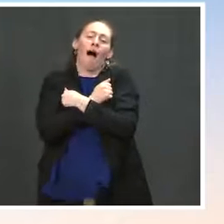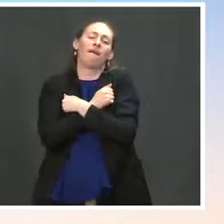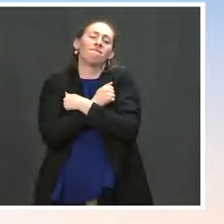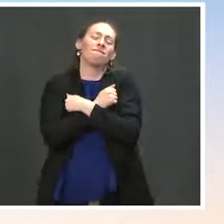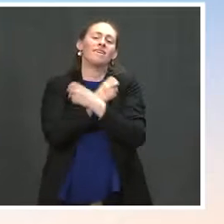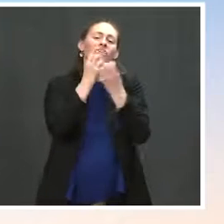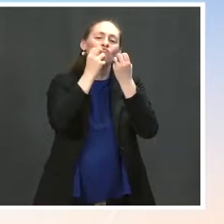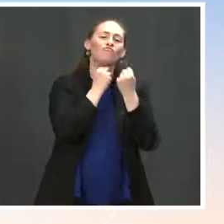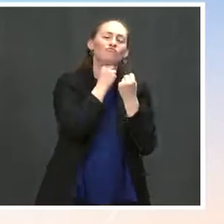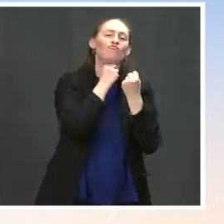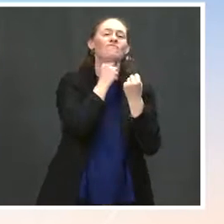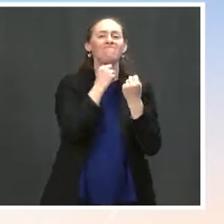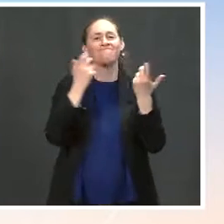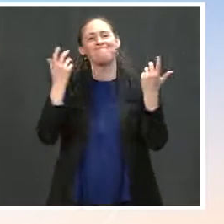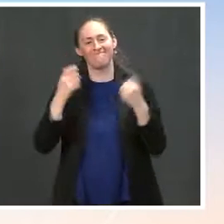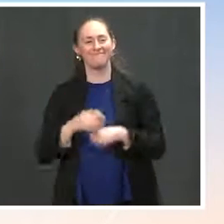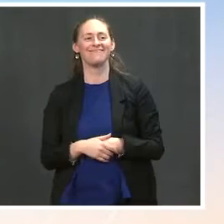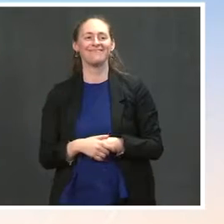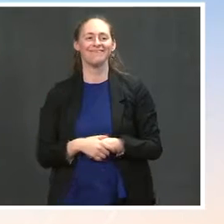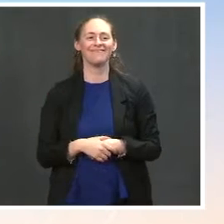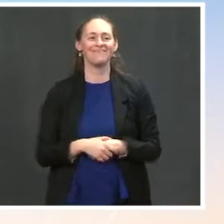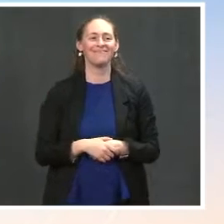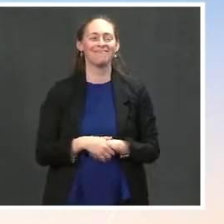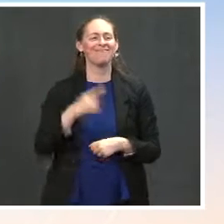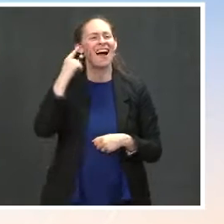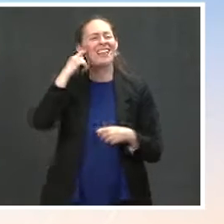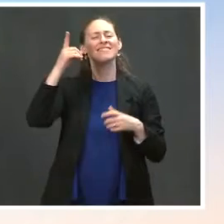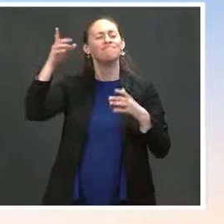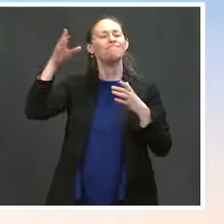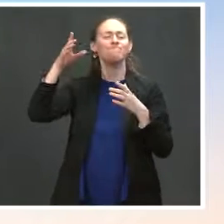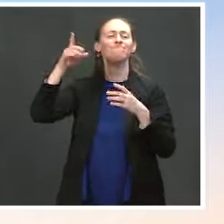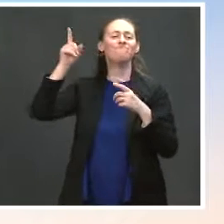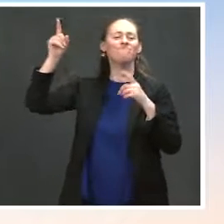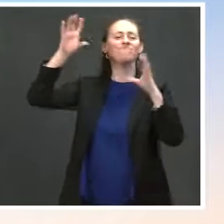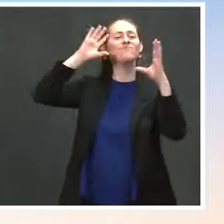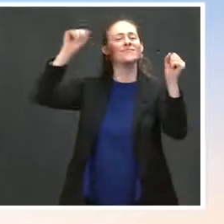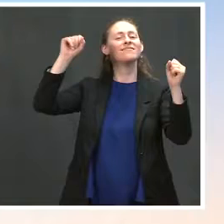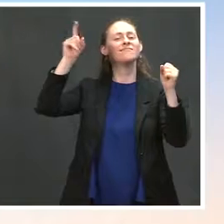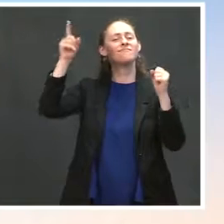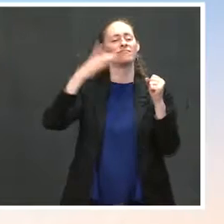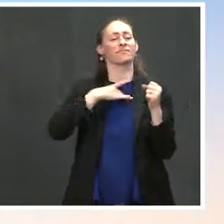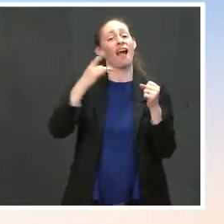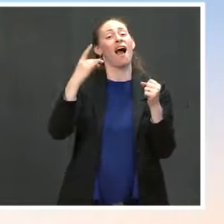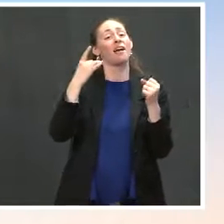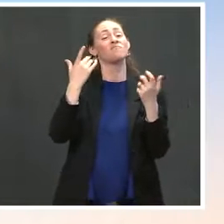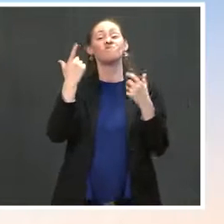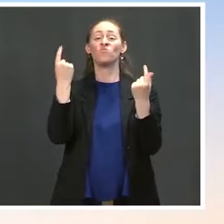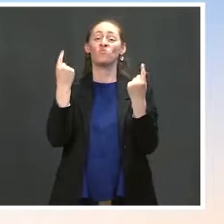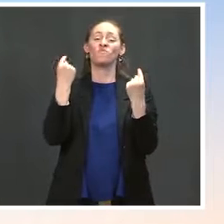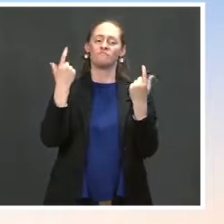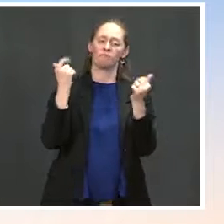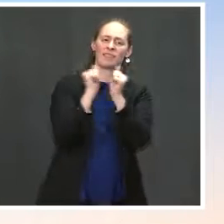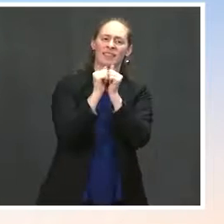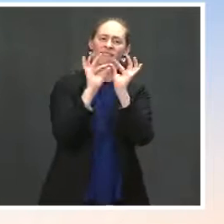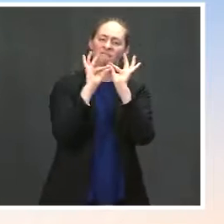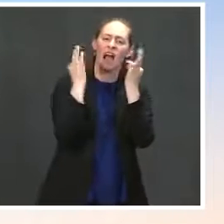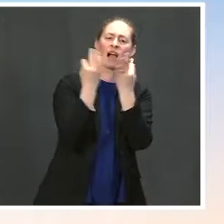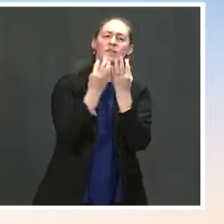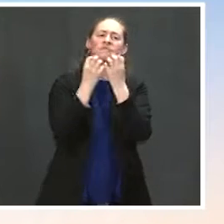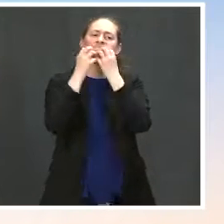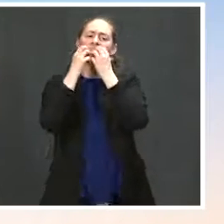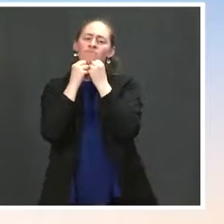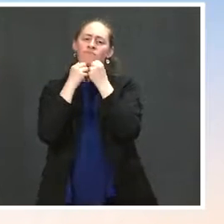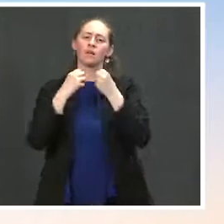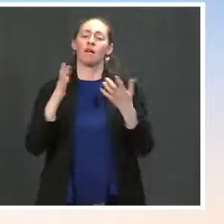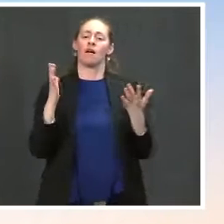say, I think he likes to spend time with family and loved ones and take a moment to take a breath, just like most people